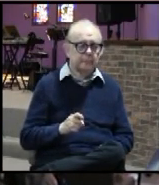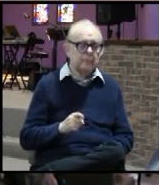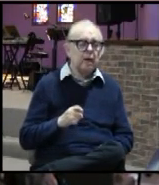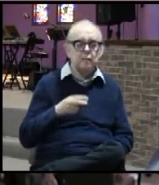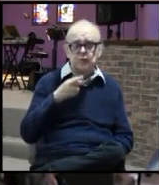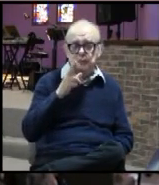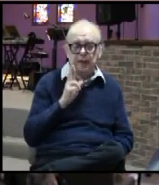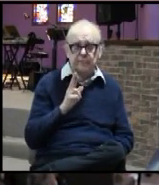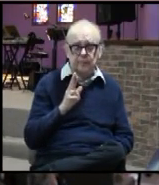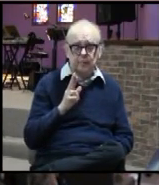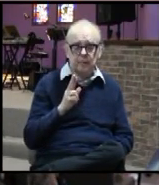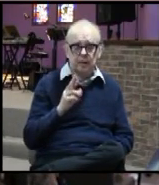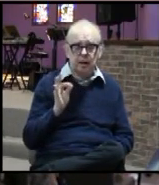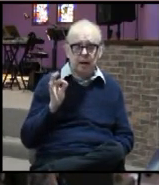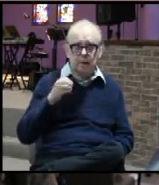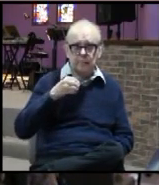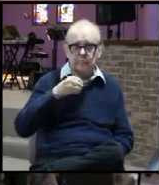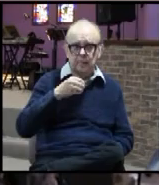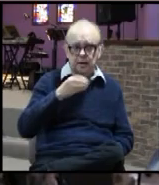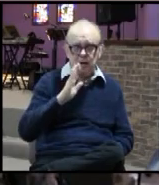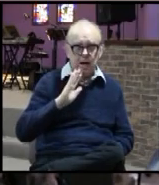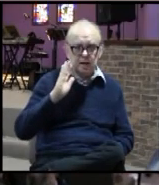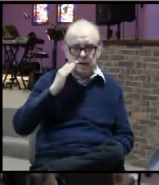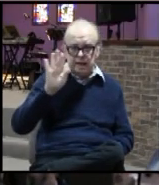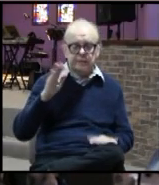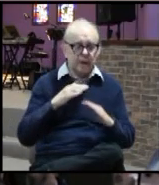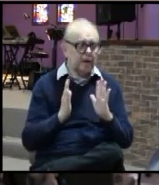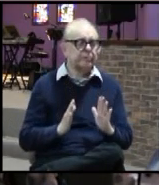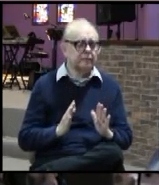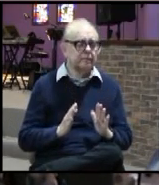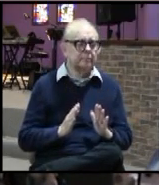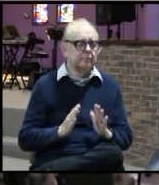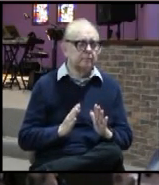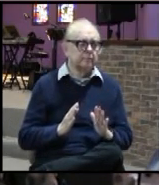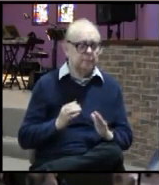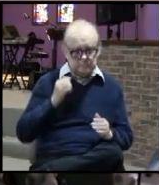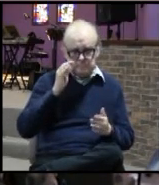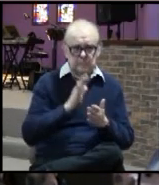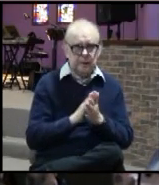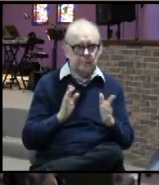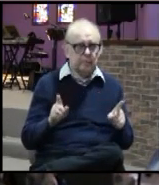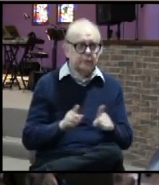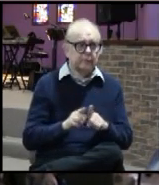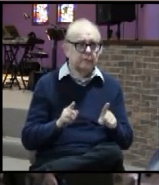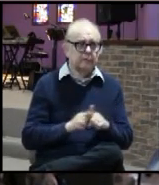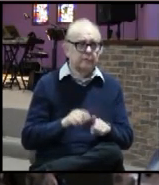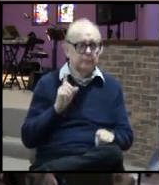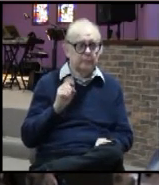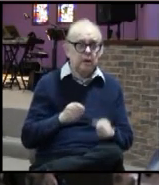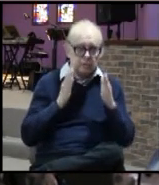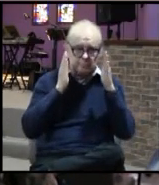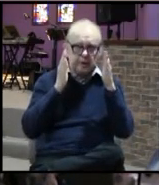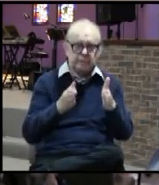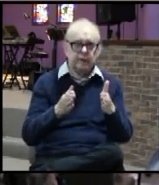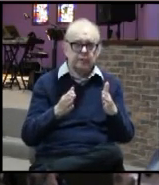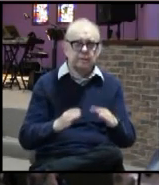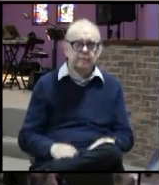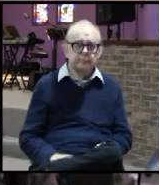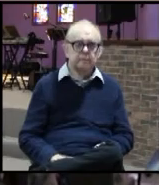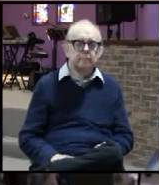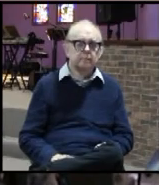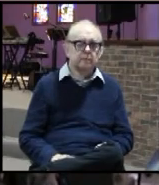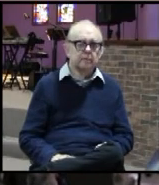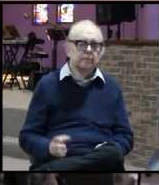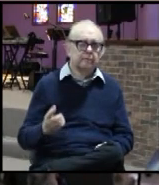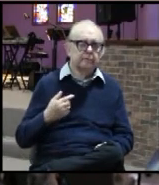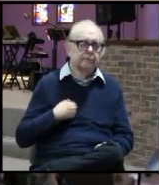respectful of the house of God. I also am a firm believer that you should pay attention.